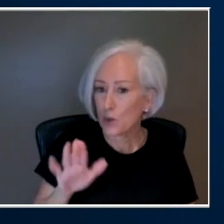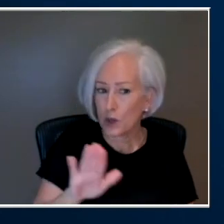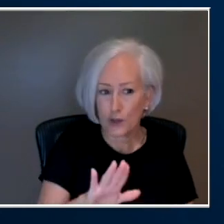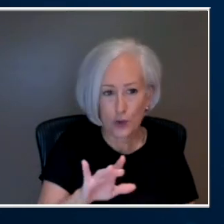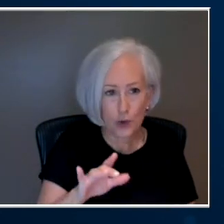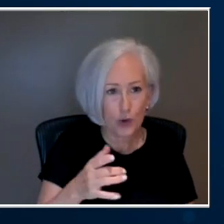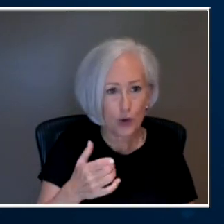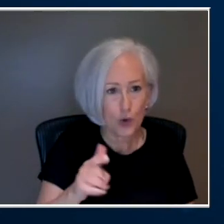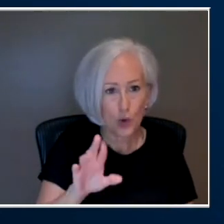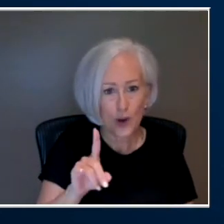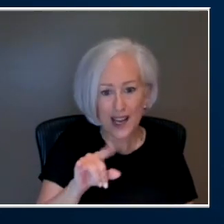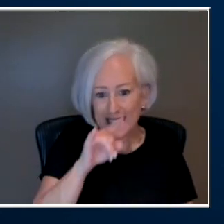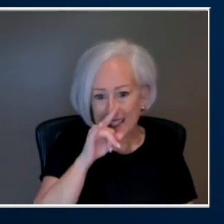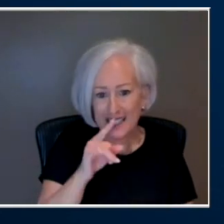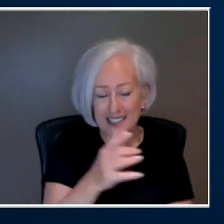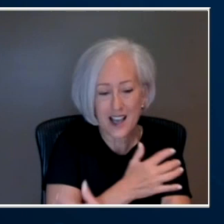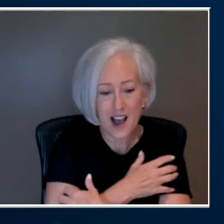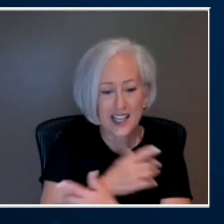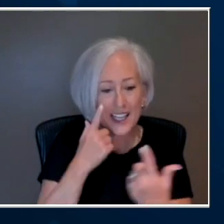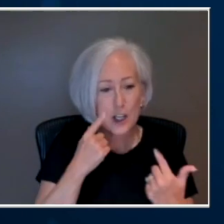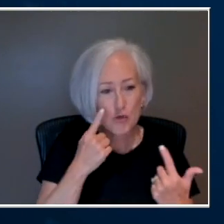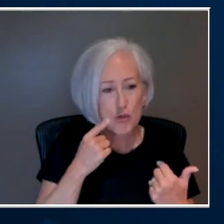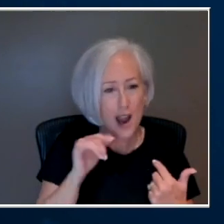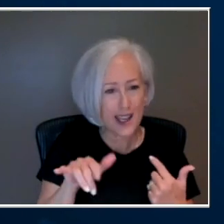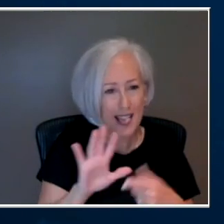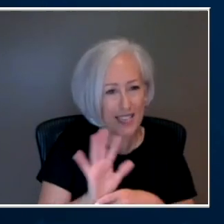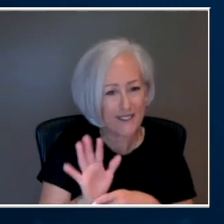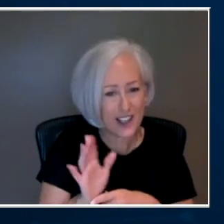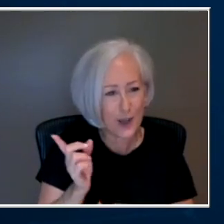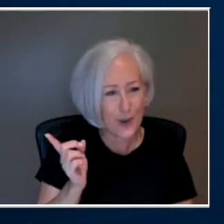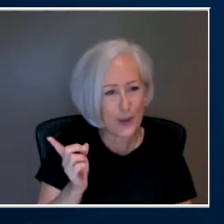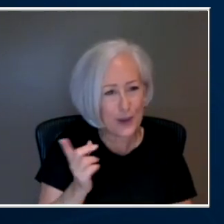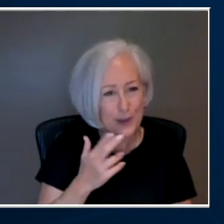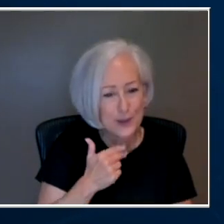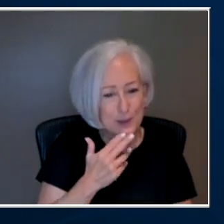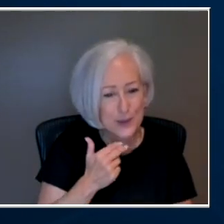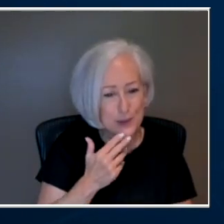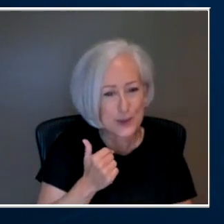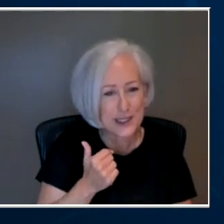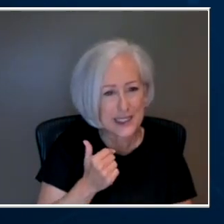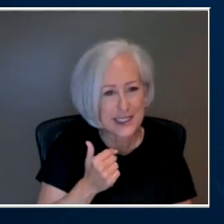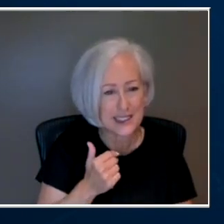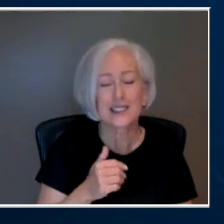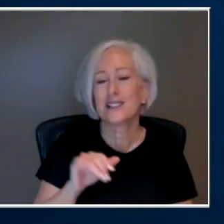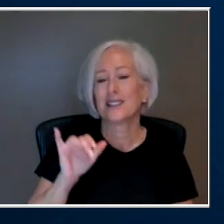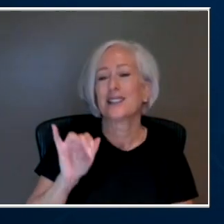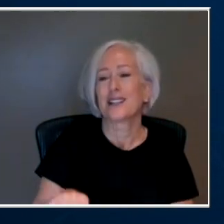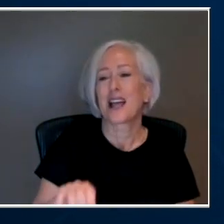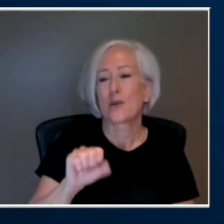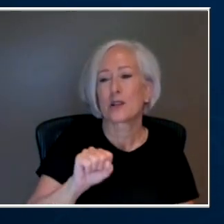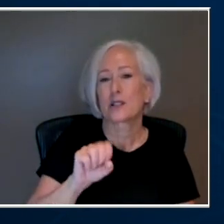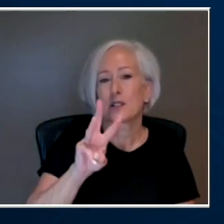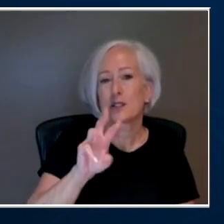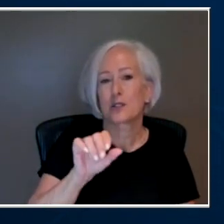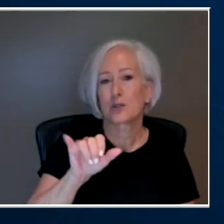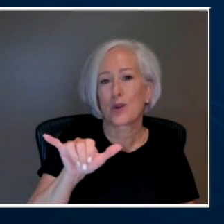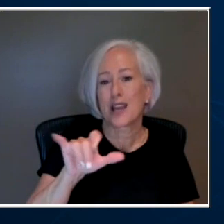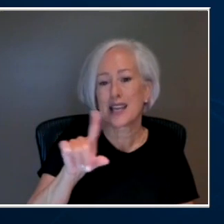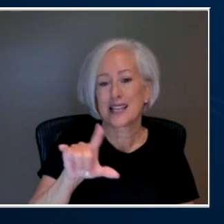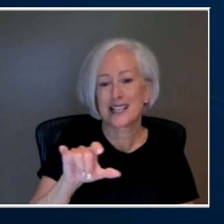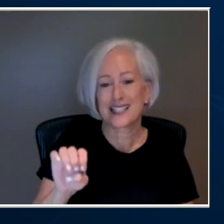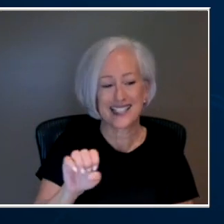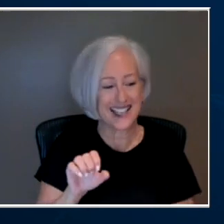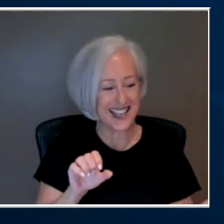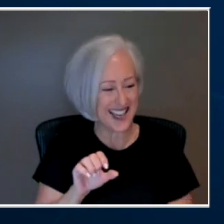hugging him and crying in the video? It just looked so sweet. That was Swayze. That was Adam's daughter. Yeah. Oh, it was